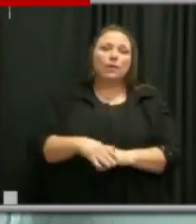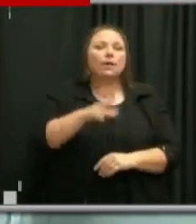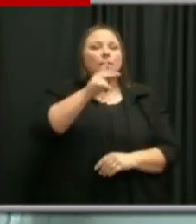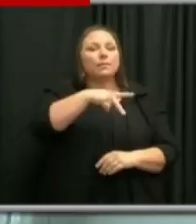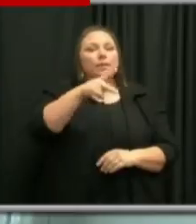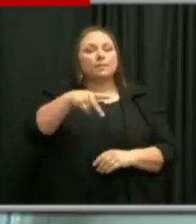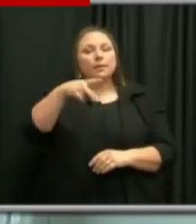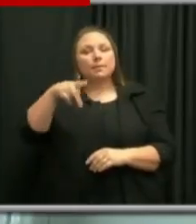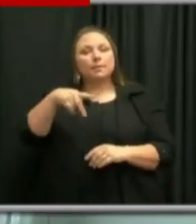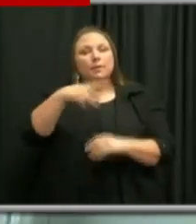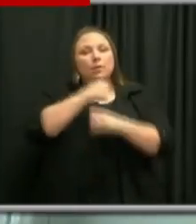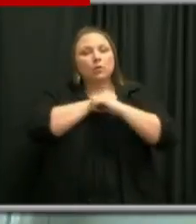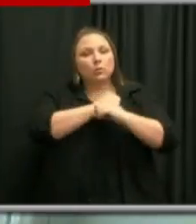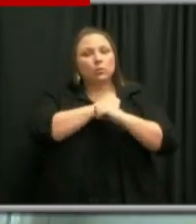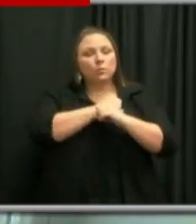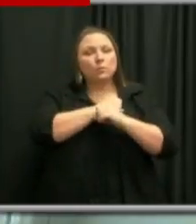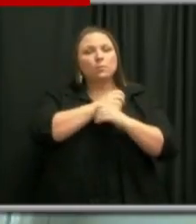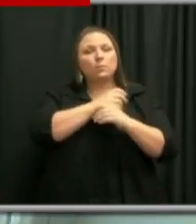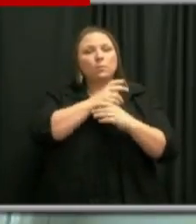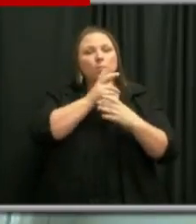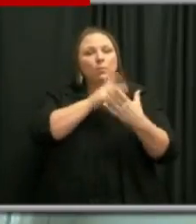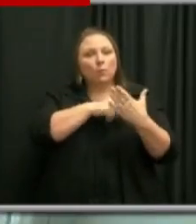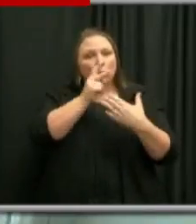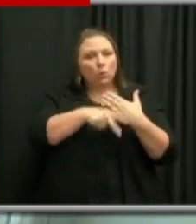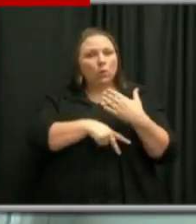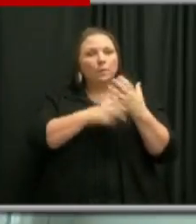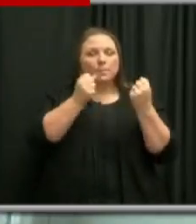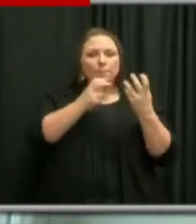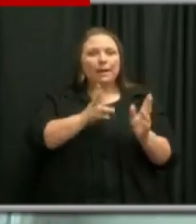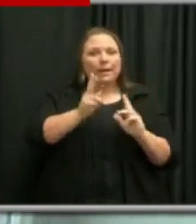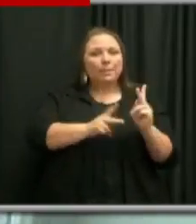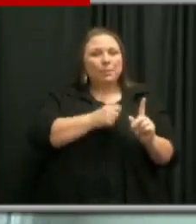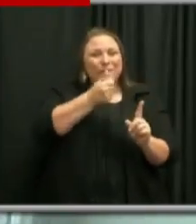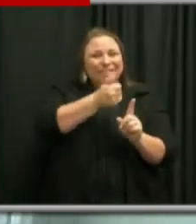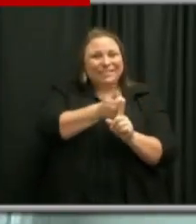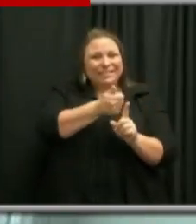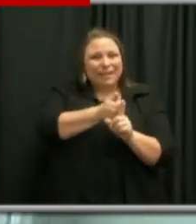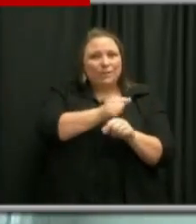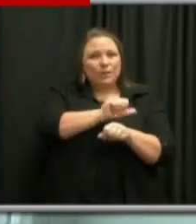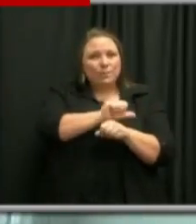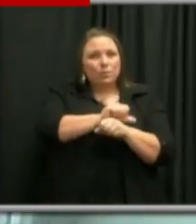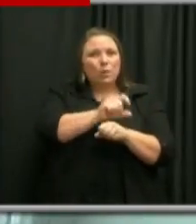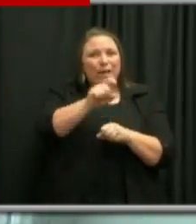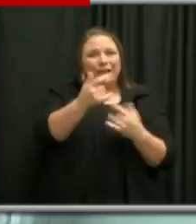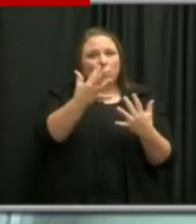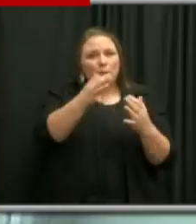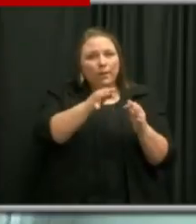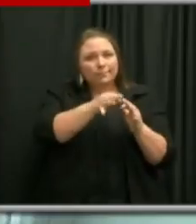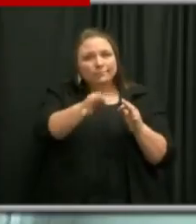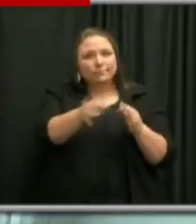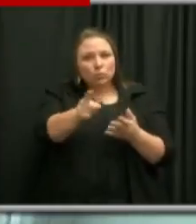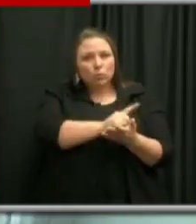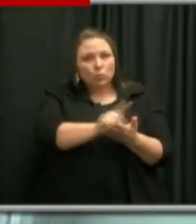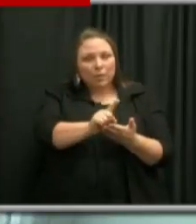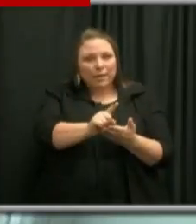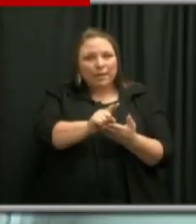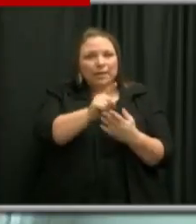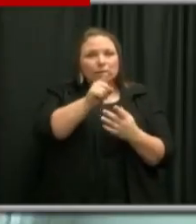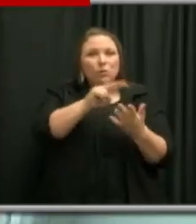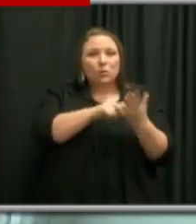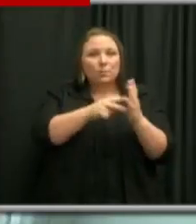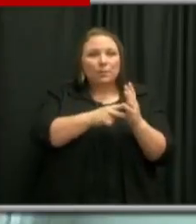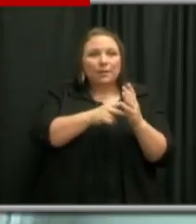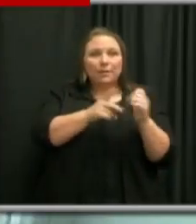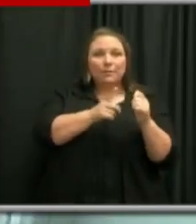of folks there on the self-employed side that had to wait an extra week, and so they were at the back of the line